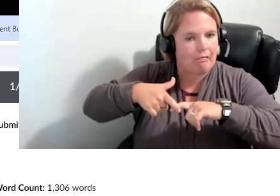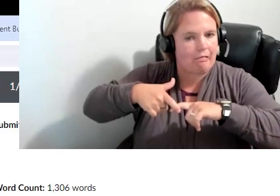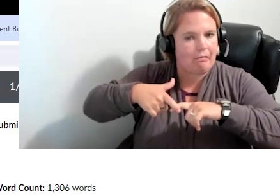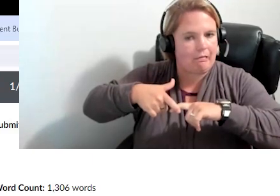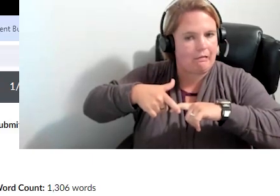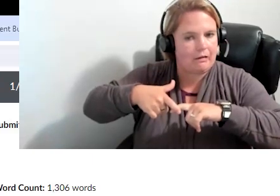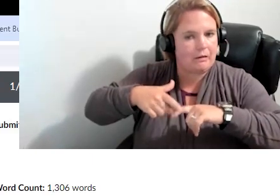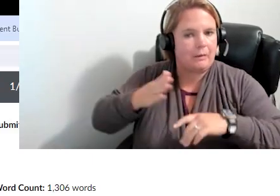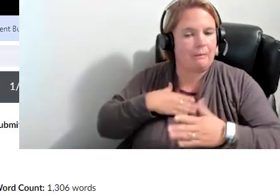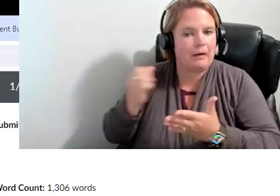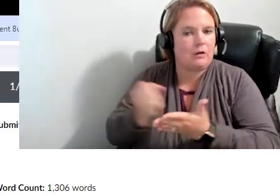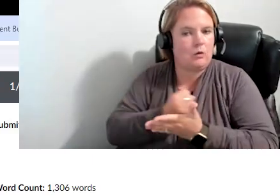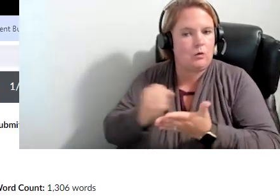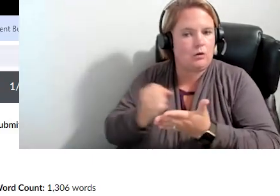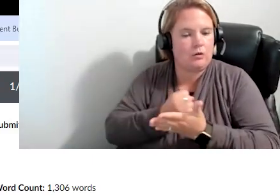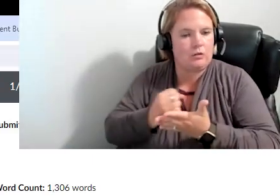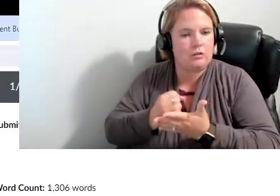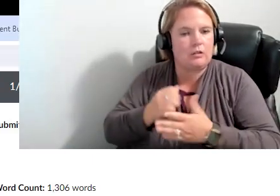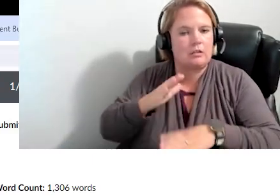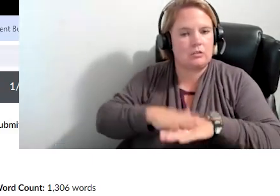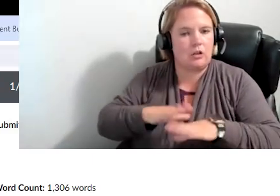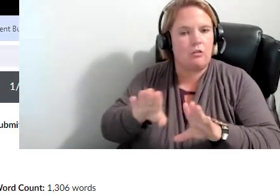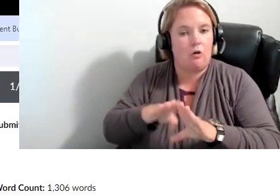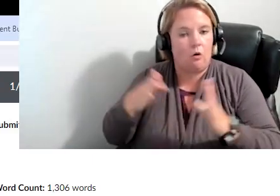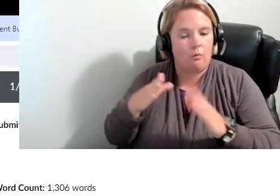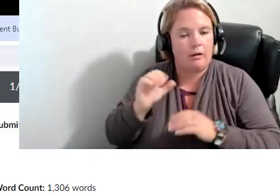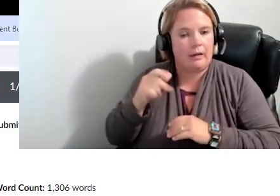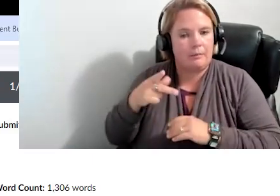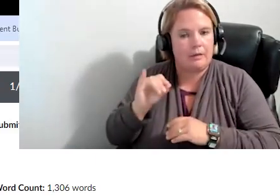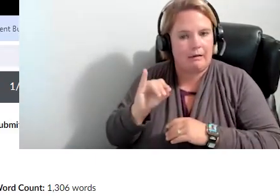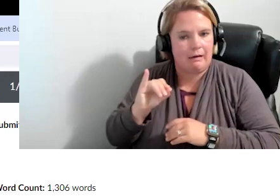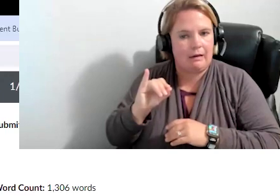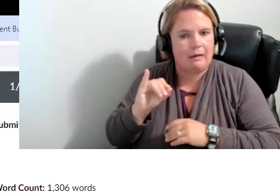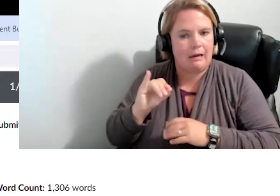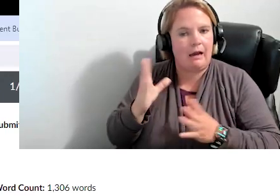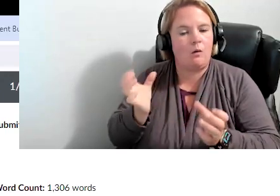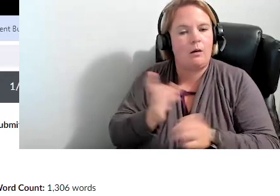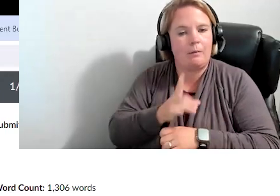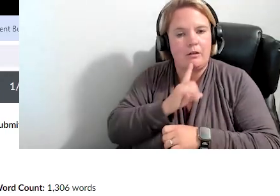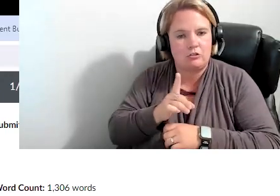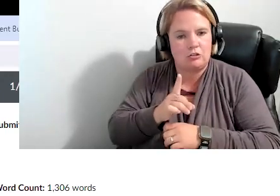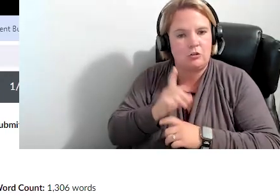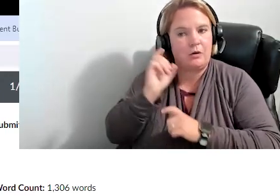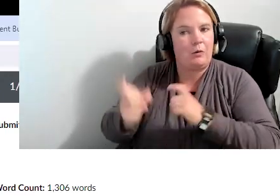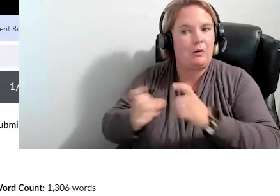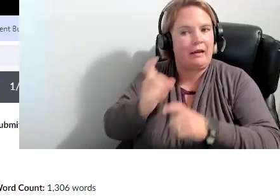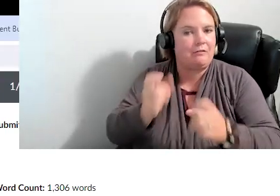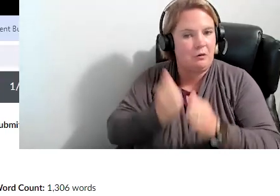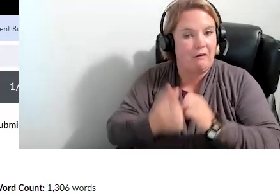my credit card is on the OpenAI API. And I don't want to make sure we don't give this to everybody until we're ready.